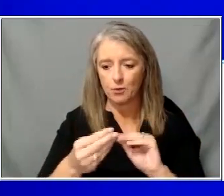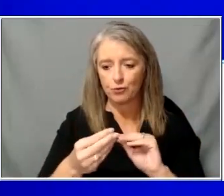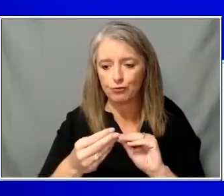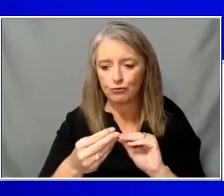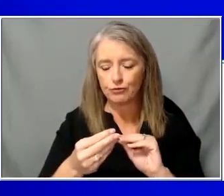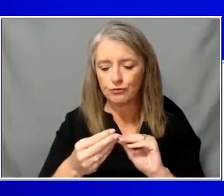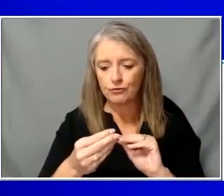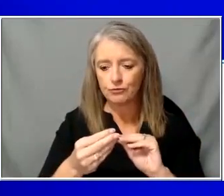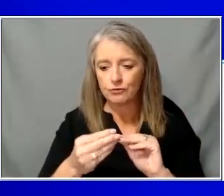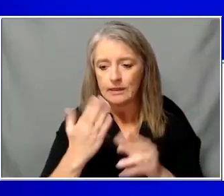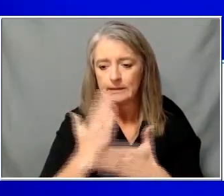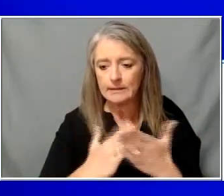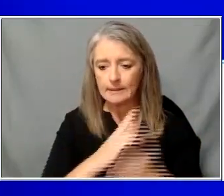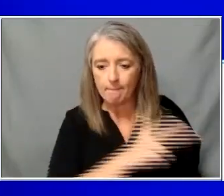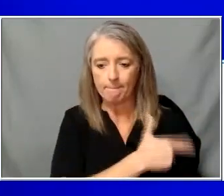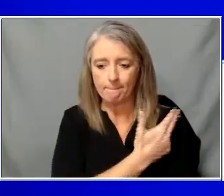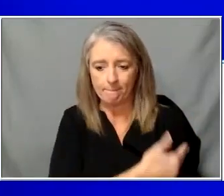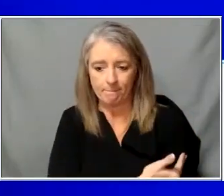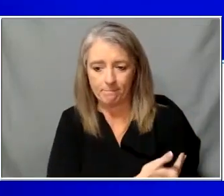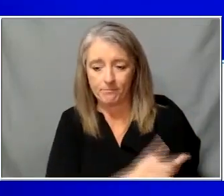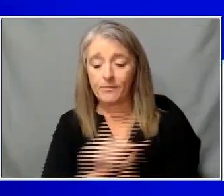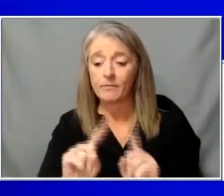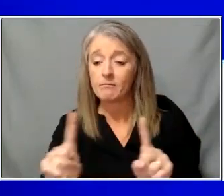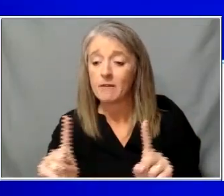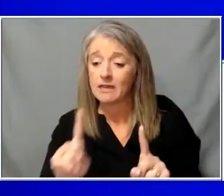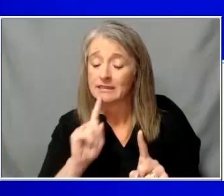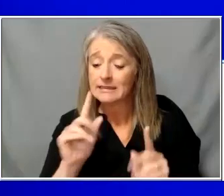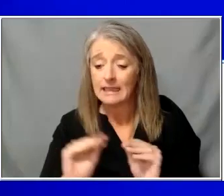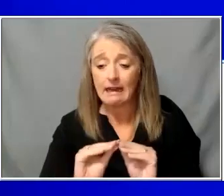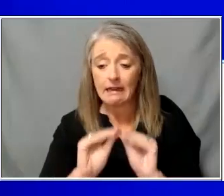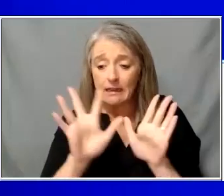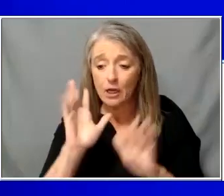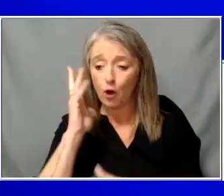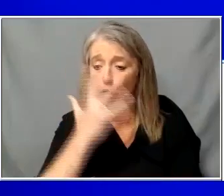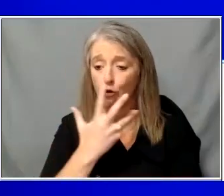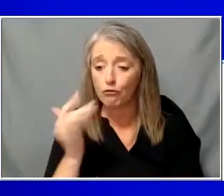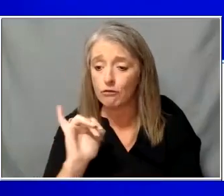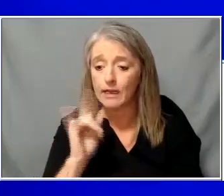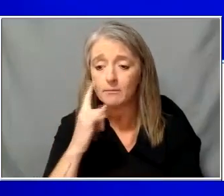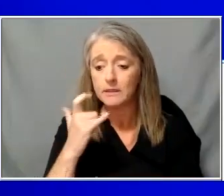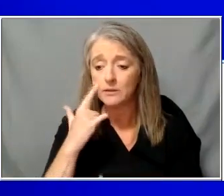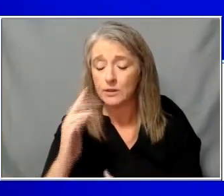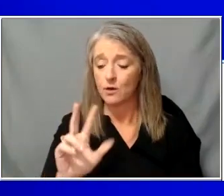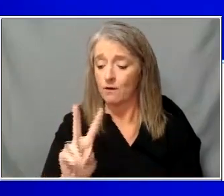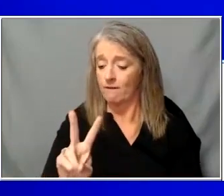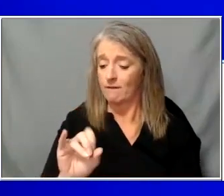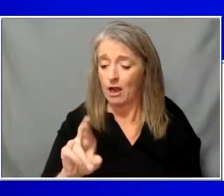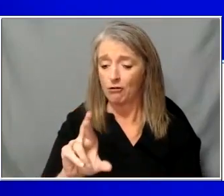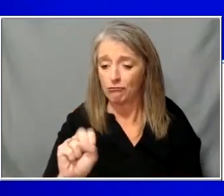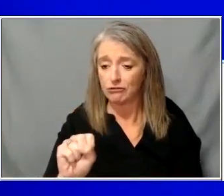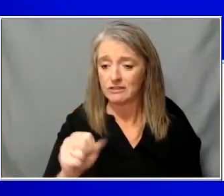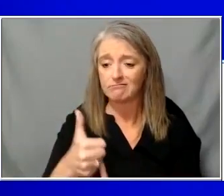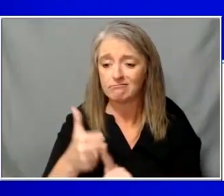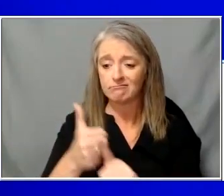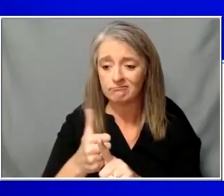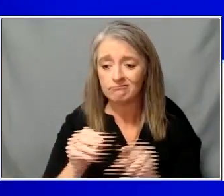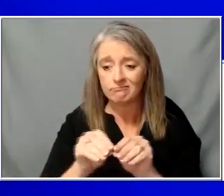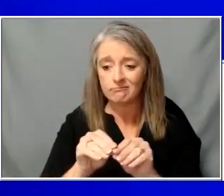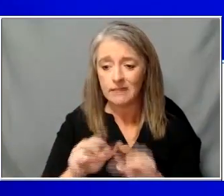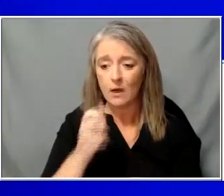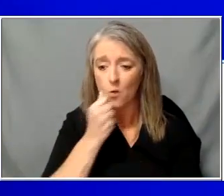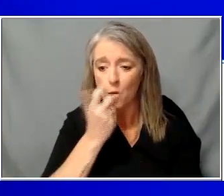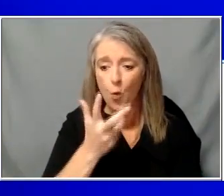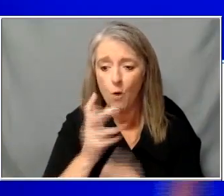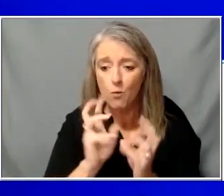obviously, hospitalizations. But it's not clear what that will look like, again, because we know the virus can circulate just as well in warm weather